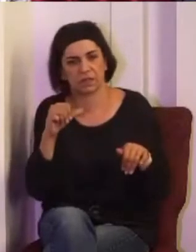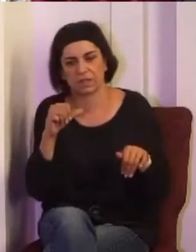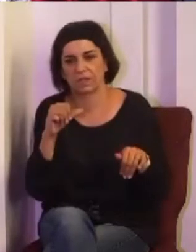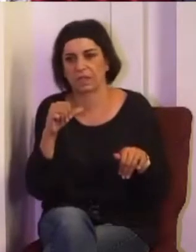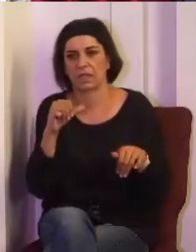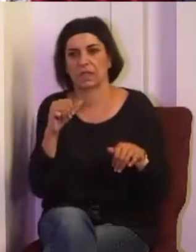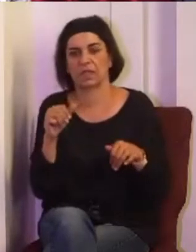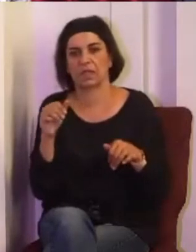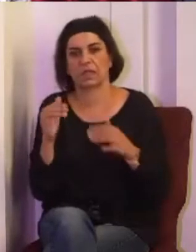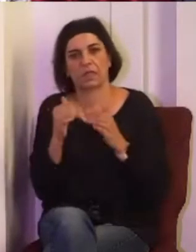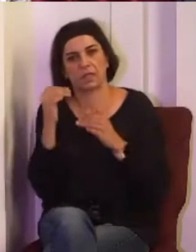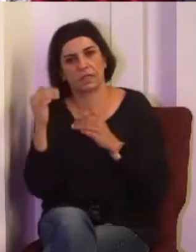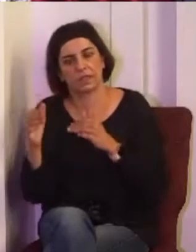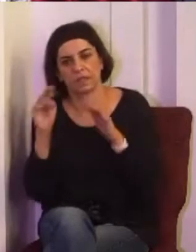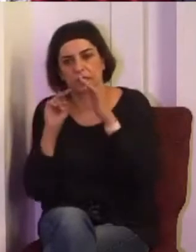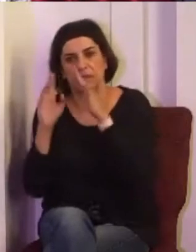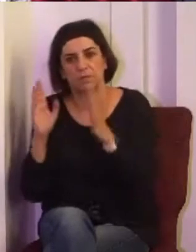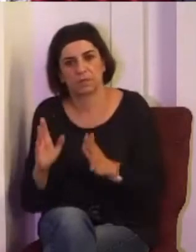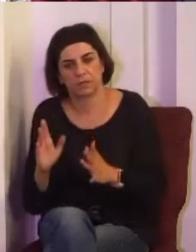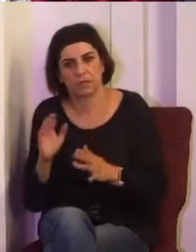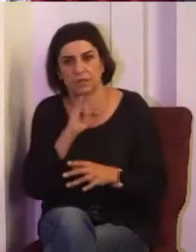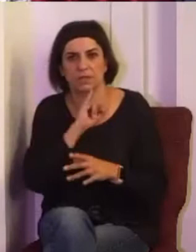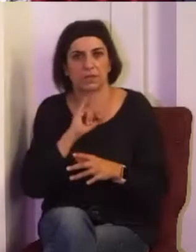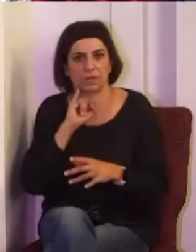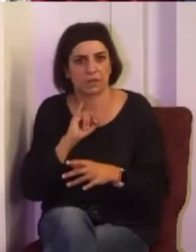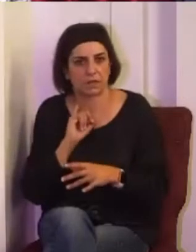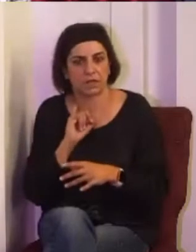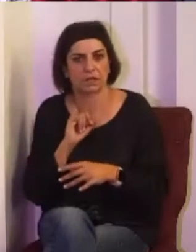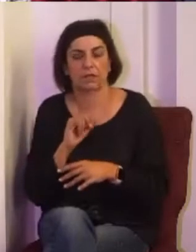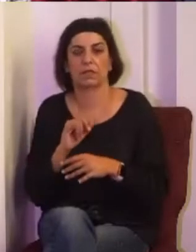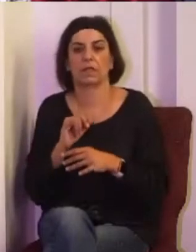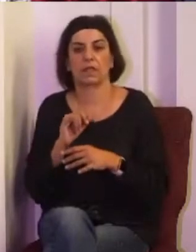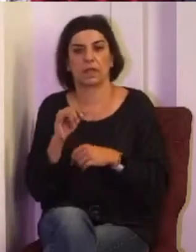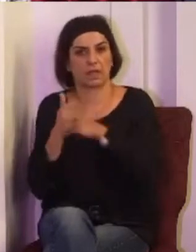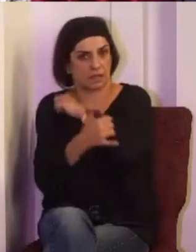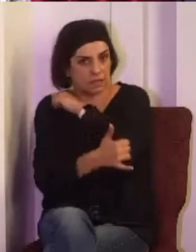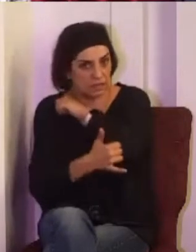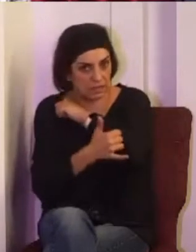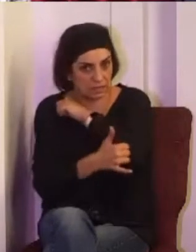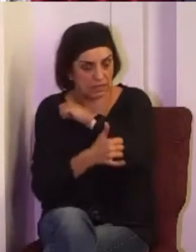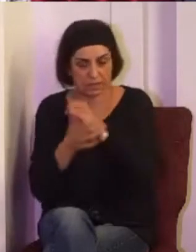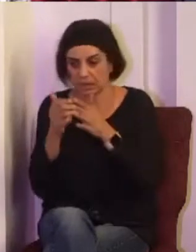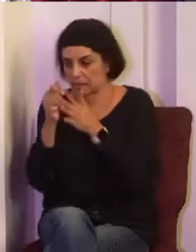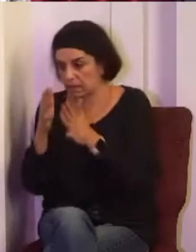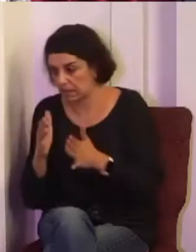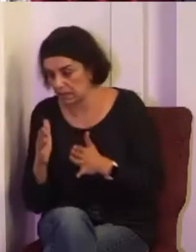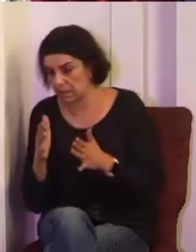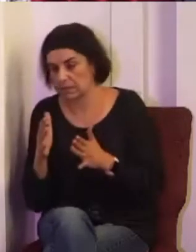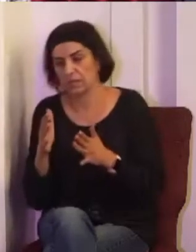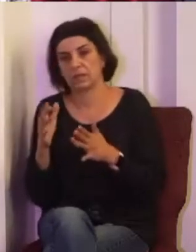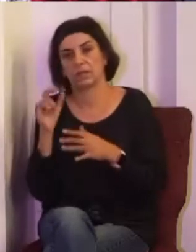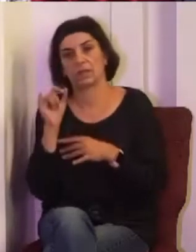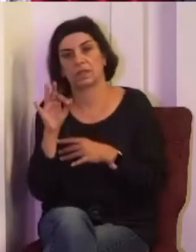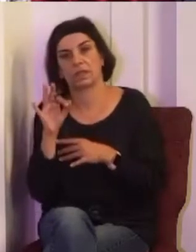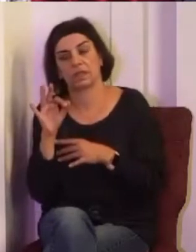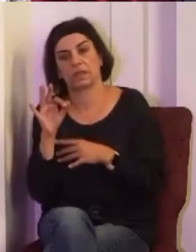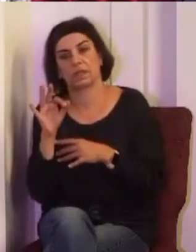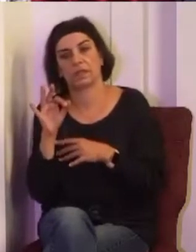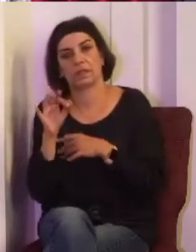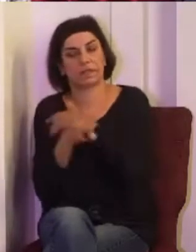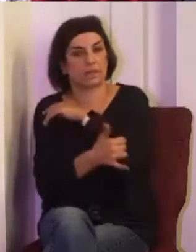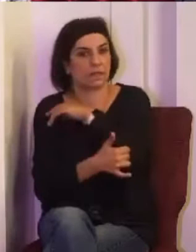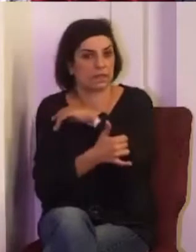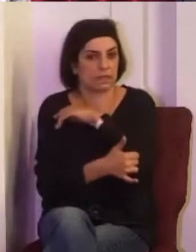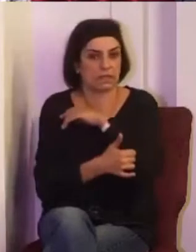next prophets over Israel. And Israel, the nation, the leaders of the nation came to Samuel and said, look, you're